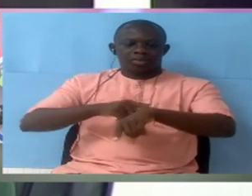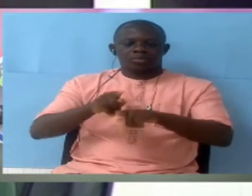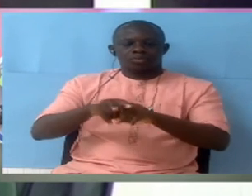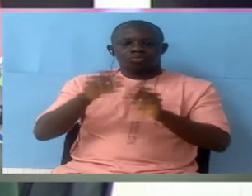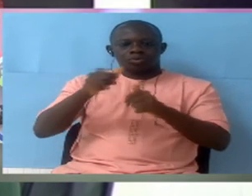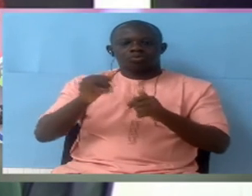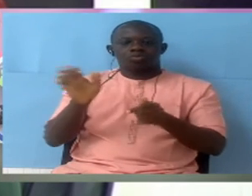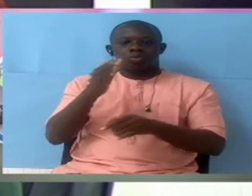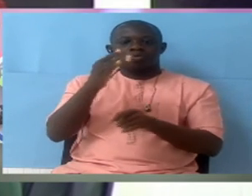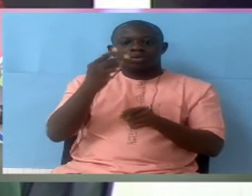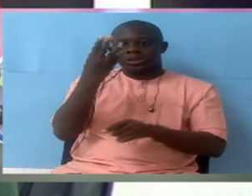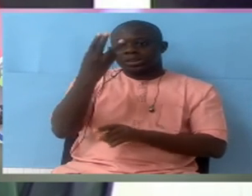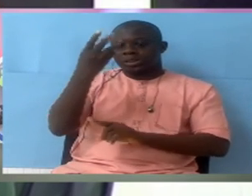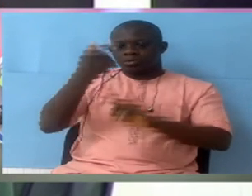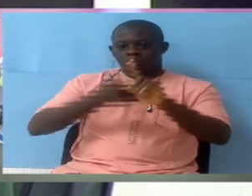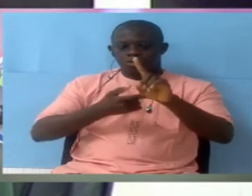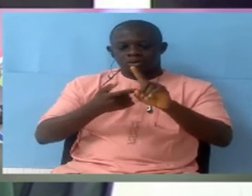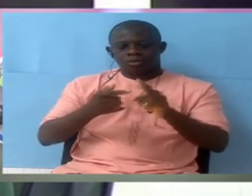for